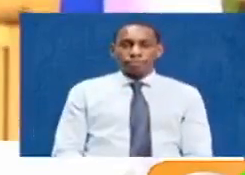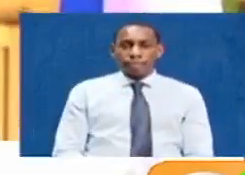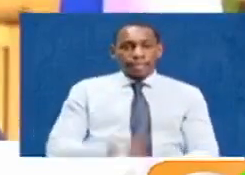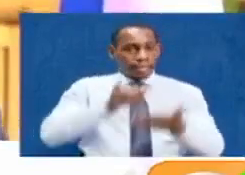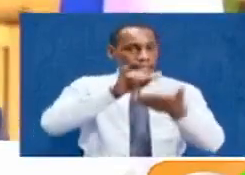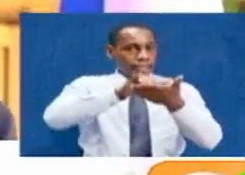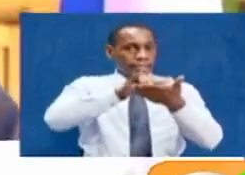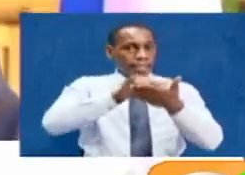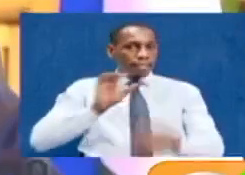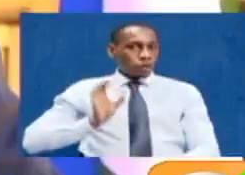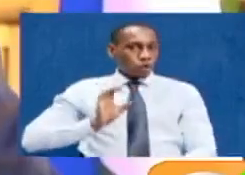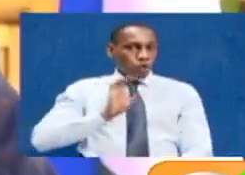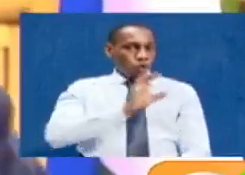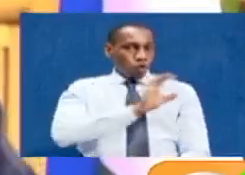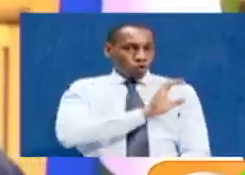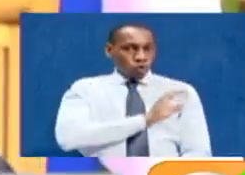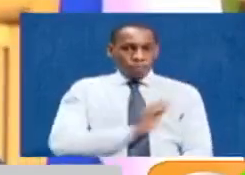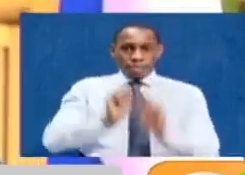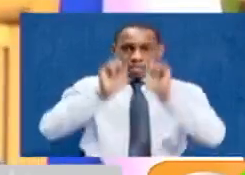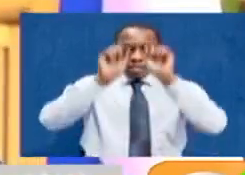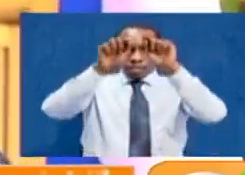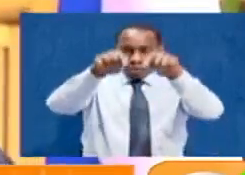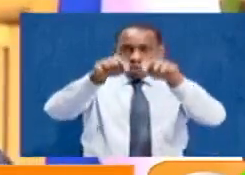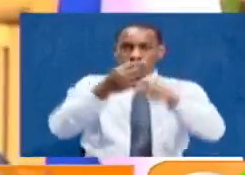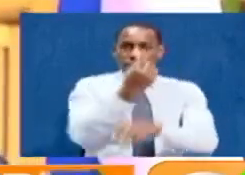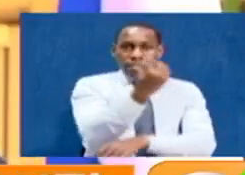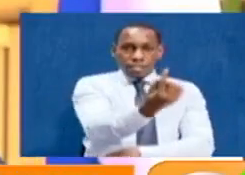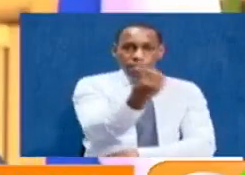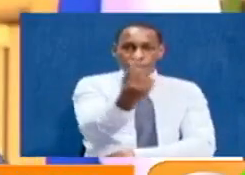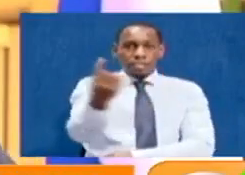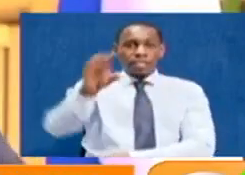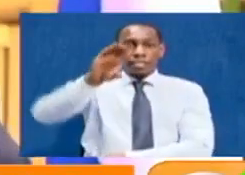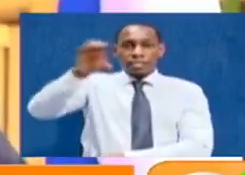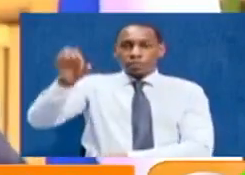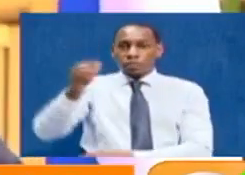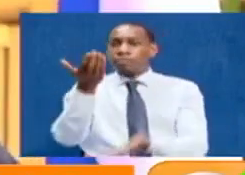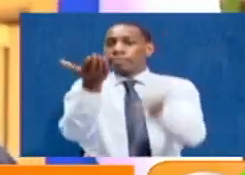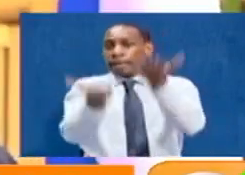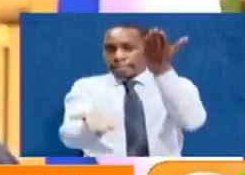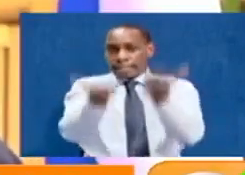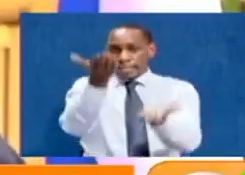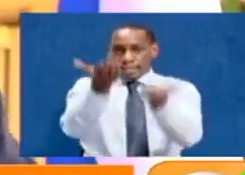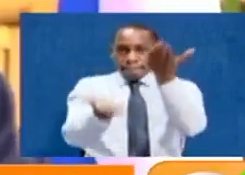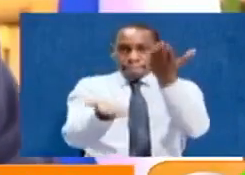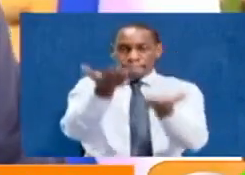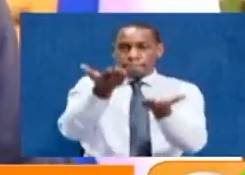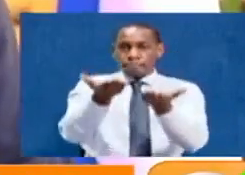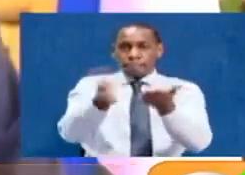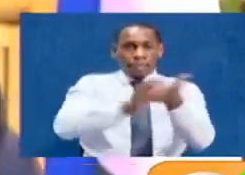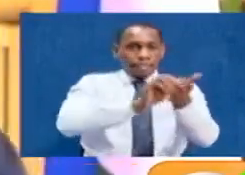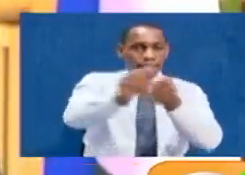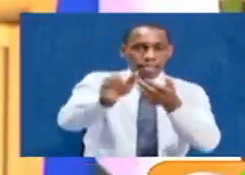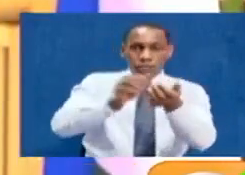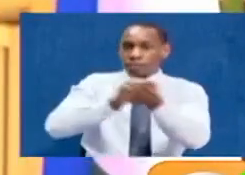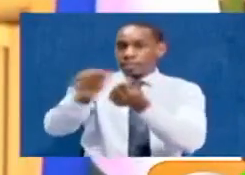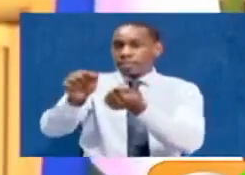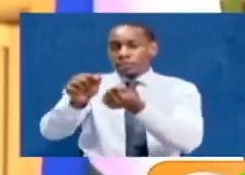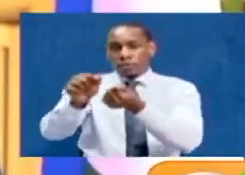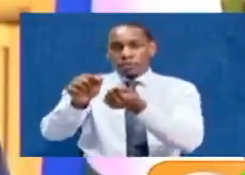And that committee will go to every county to assess the damage that has